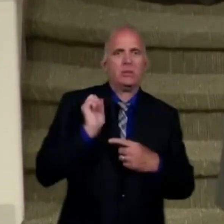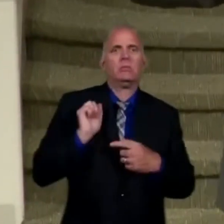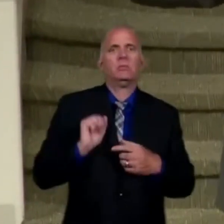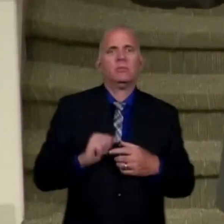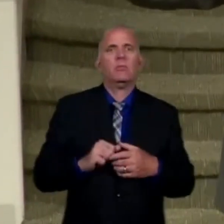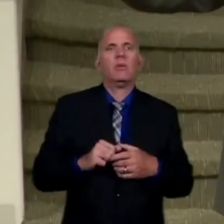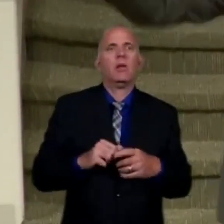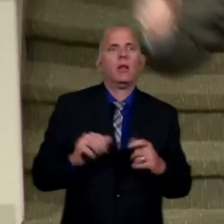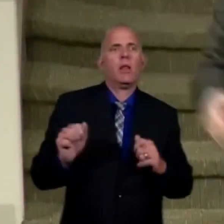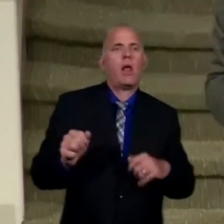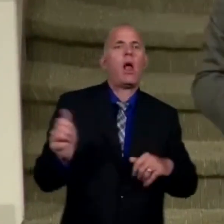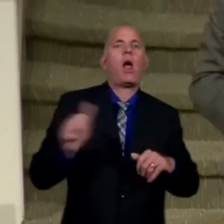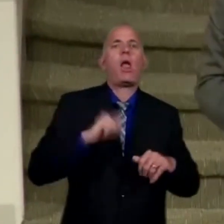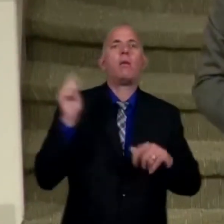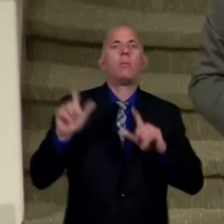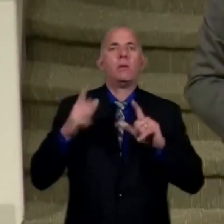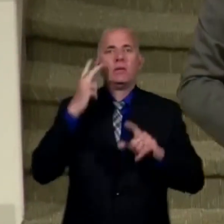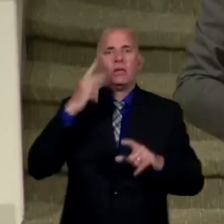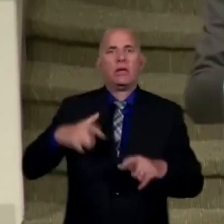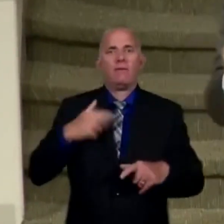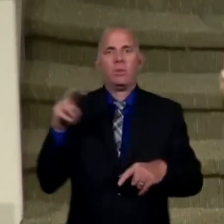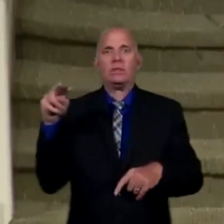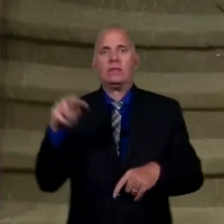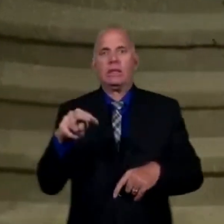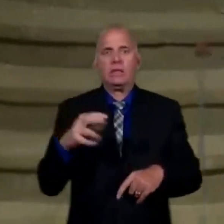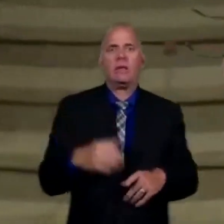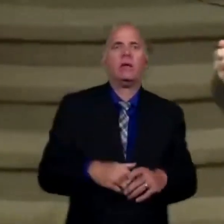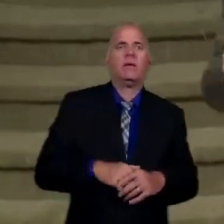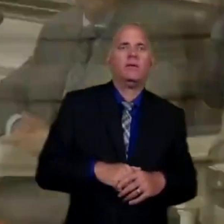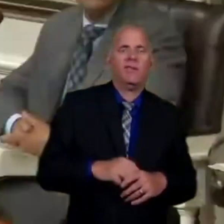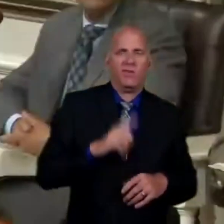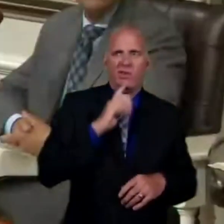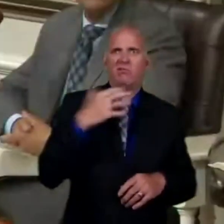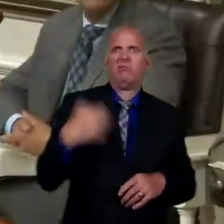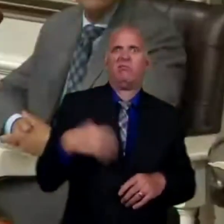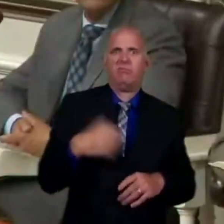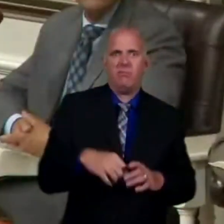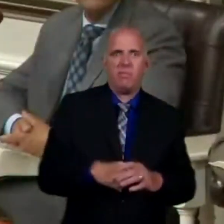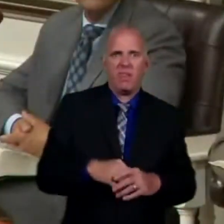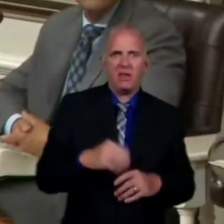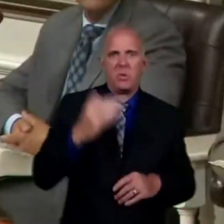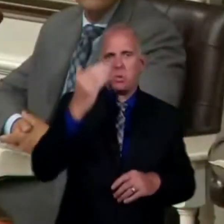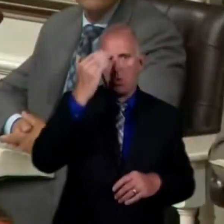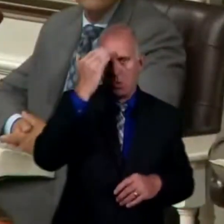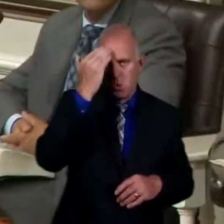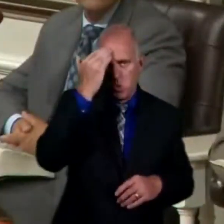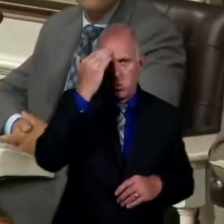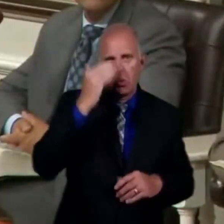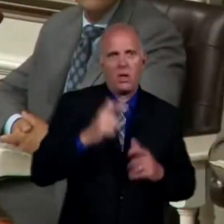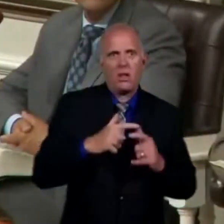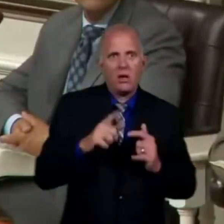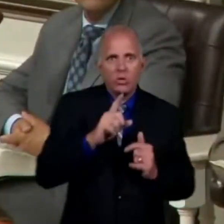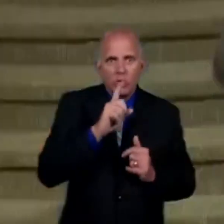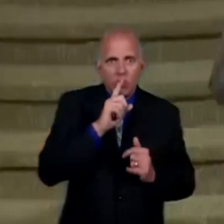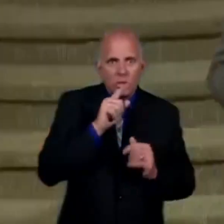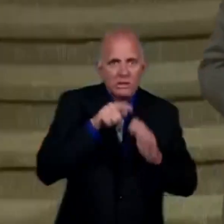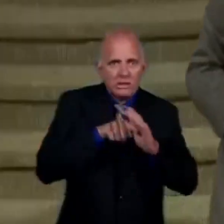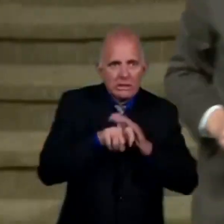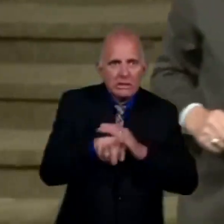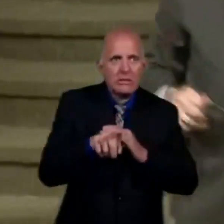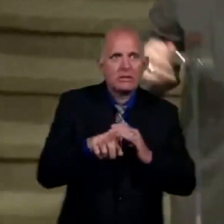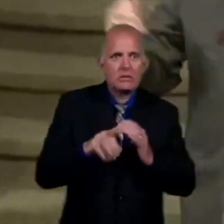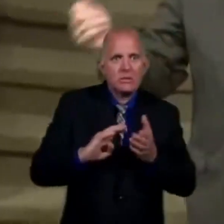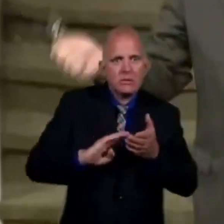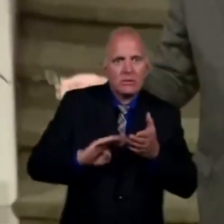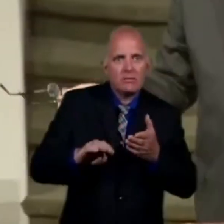on the screen. And just to see that and just know that, you know, then they have to leave in sections because they don't